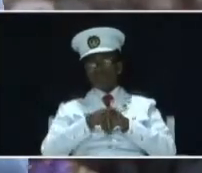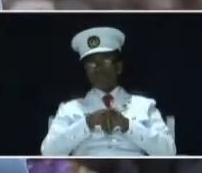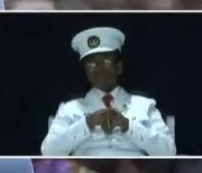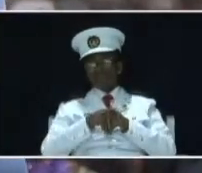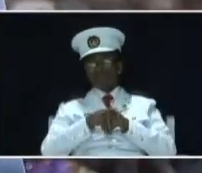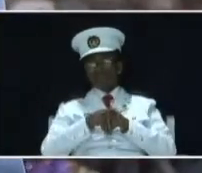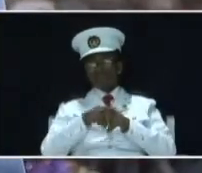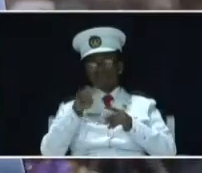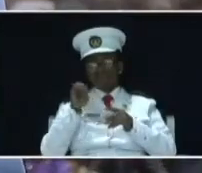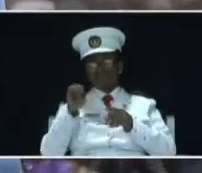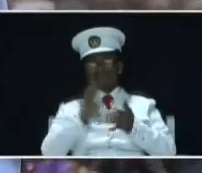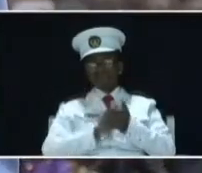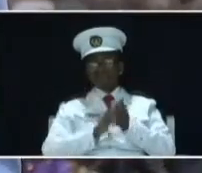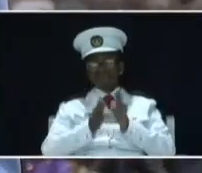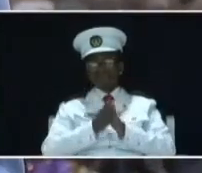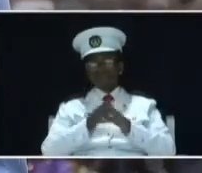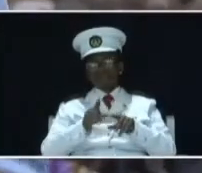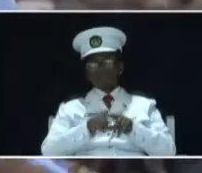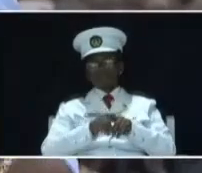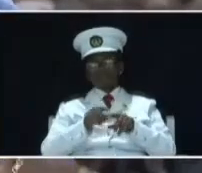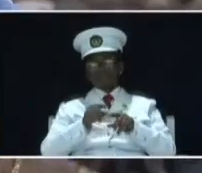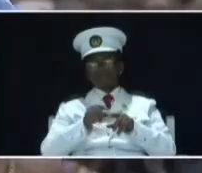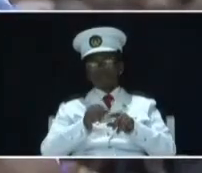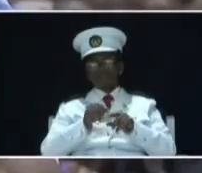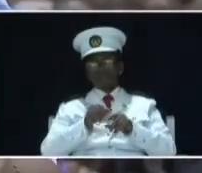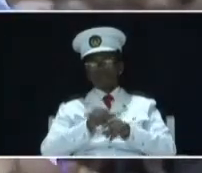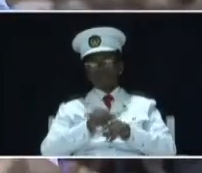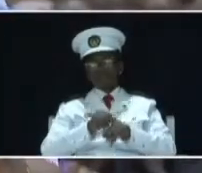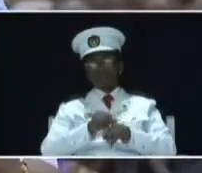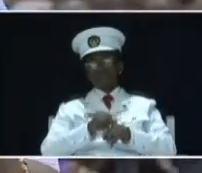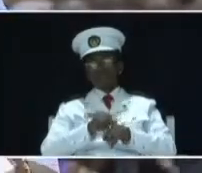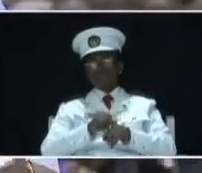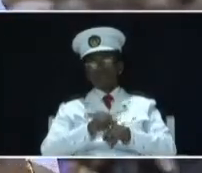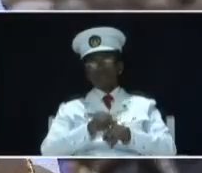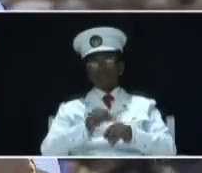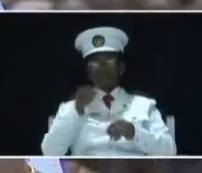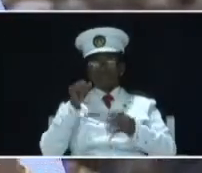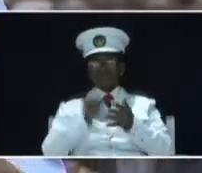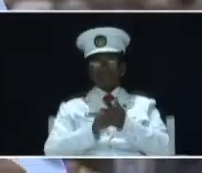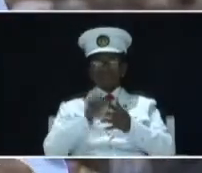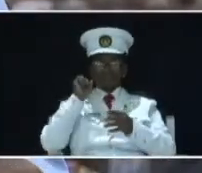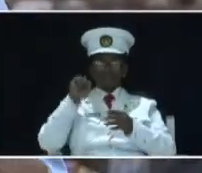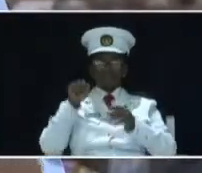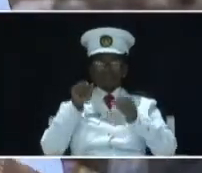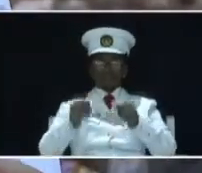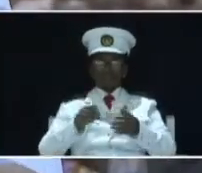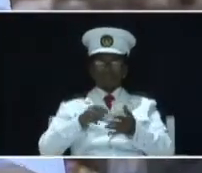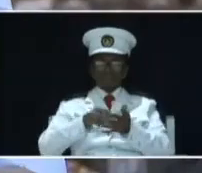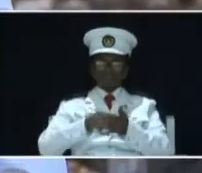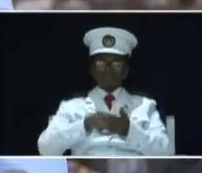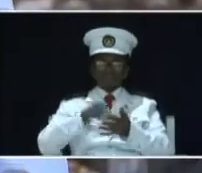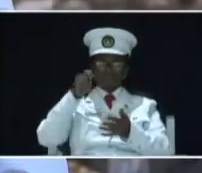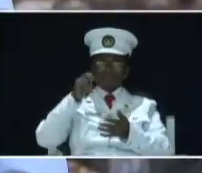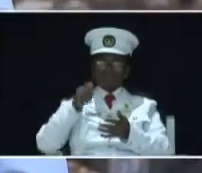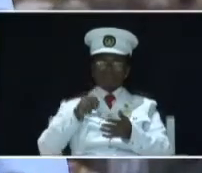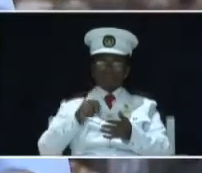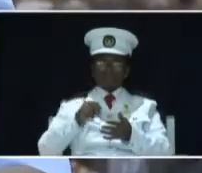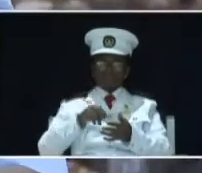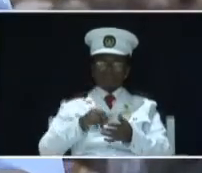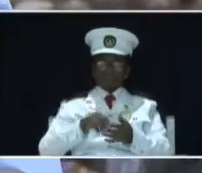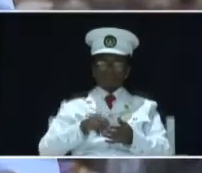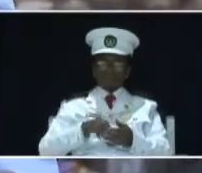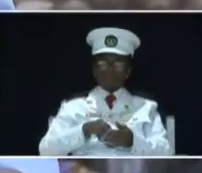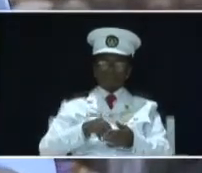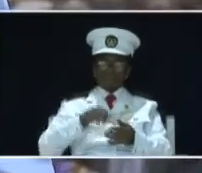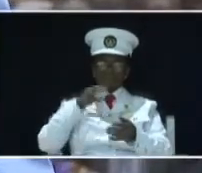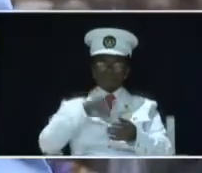He became such a powerful prophet that he could stand up and say, the Lord